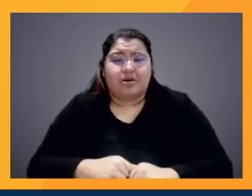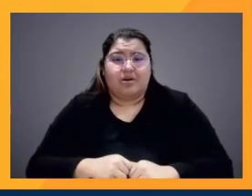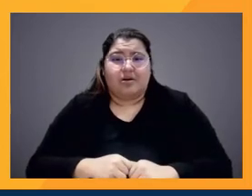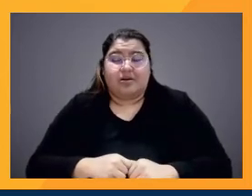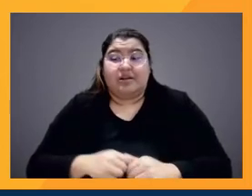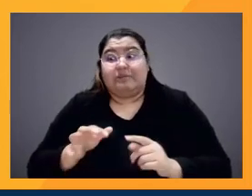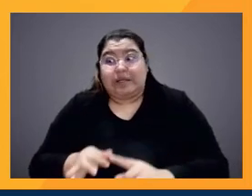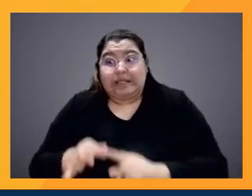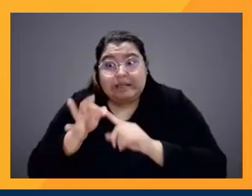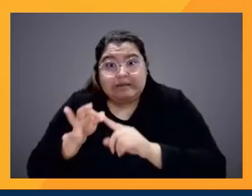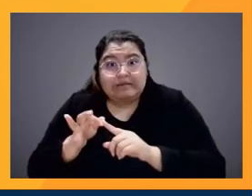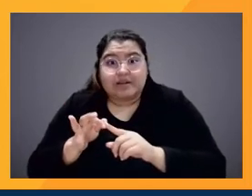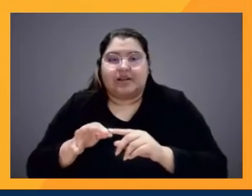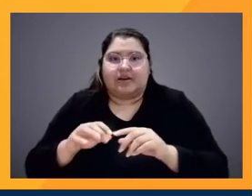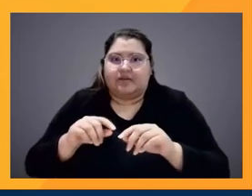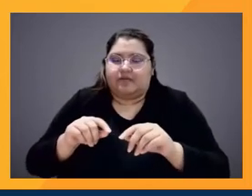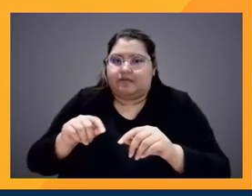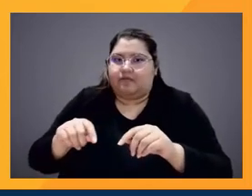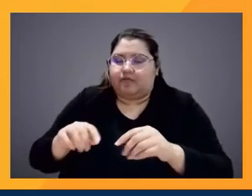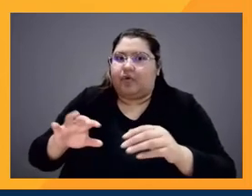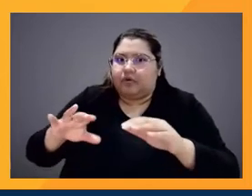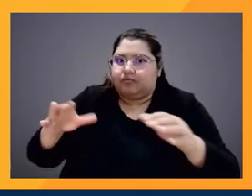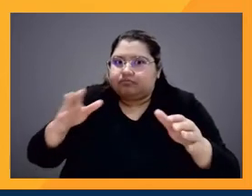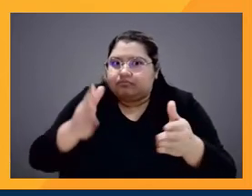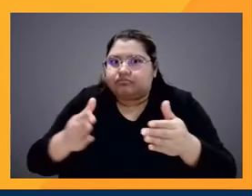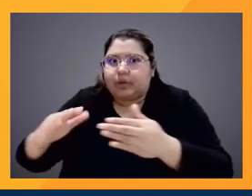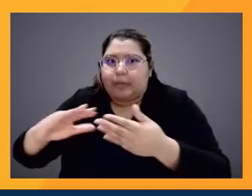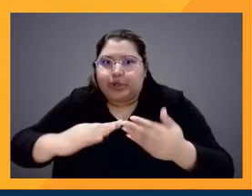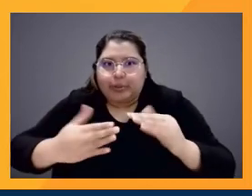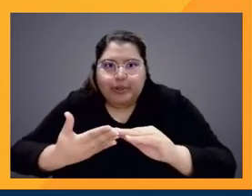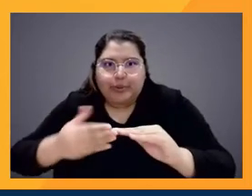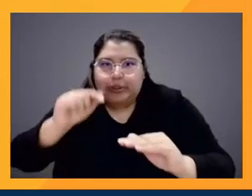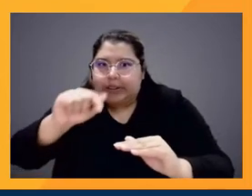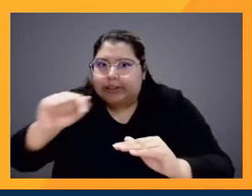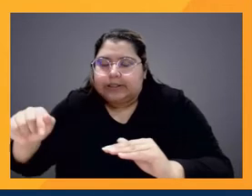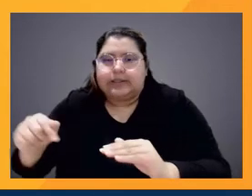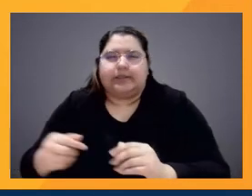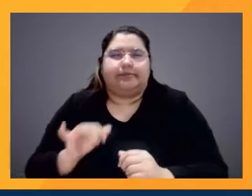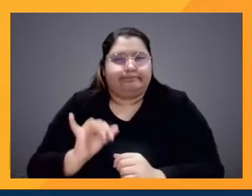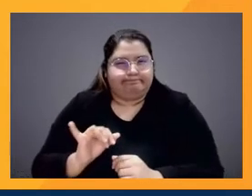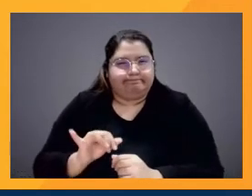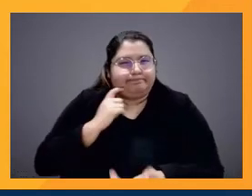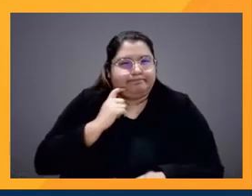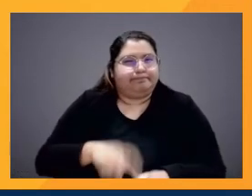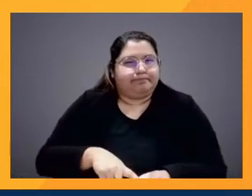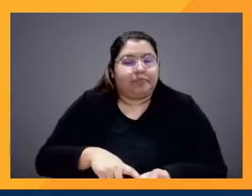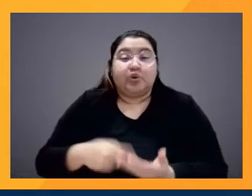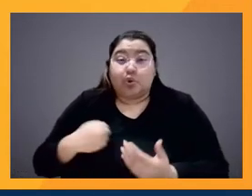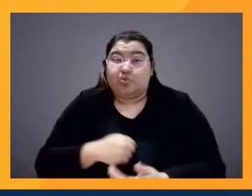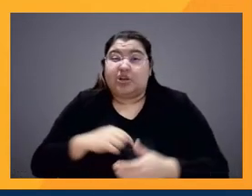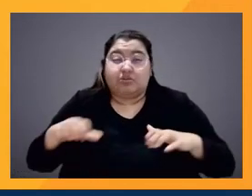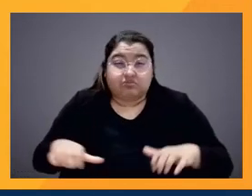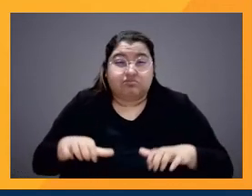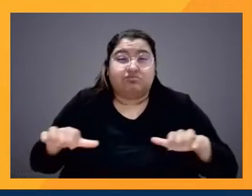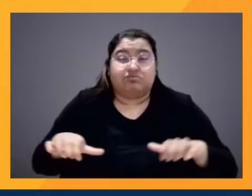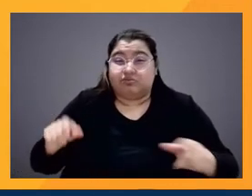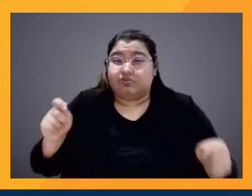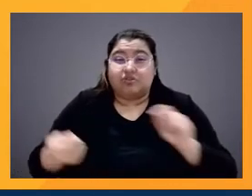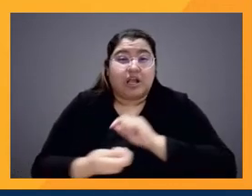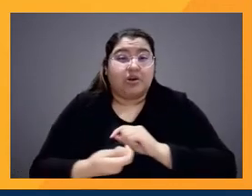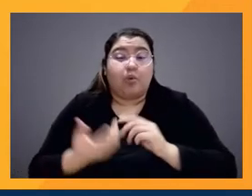So COVID has been transformative in any number of arenas, and one of them for sure is this question